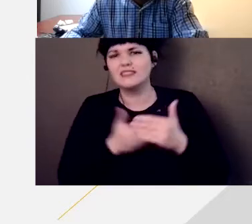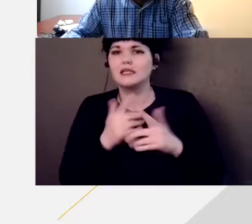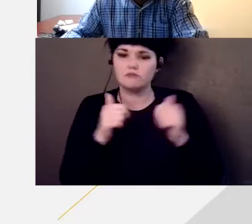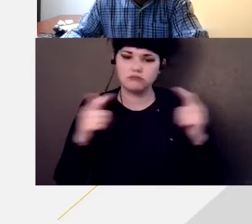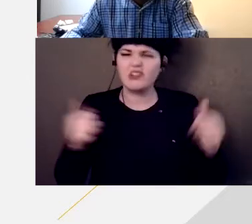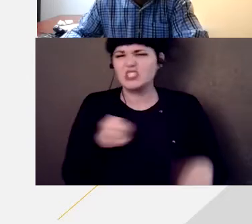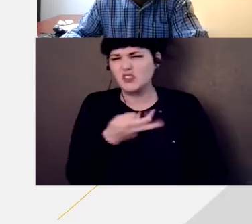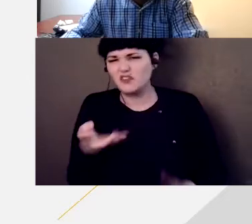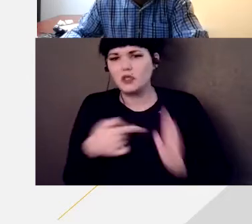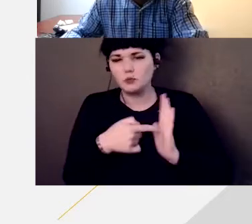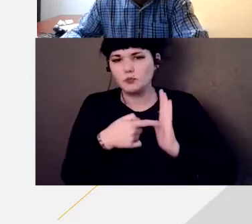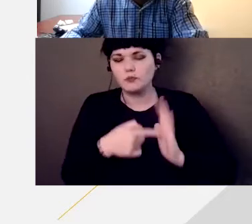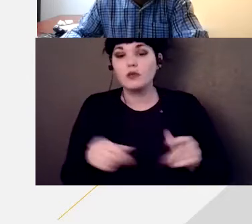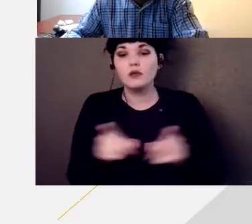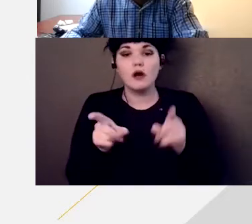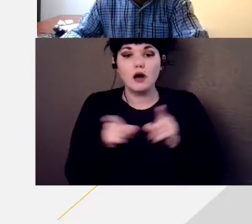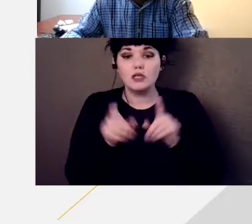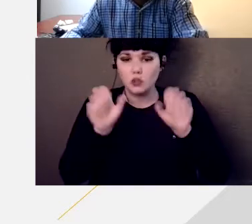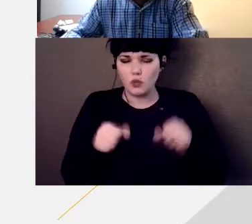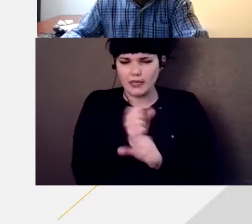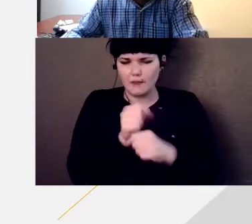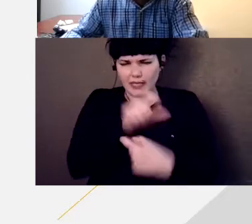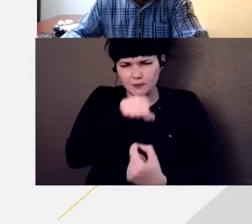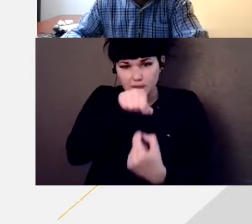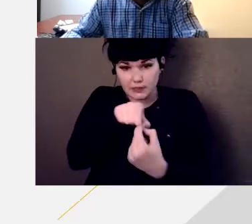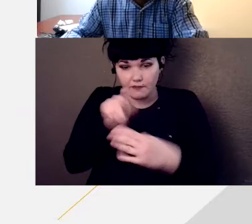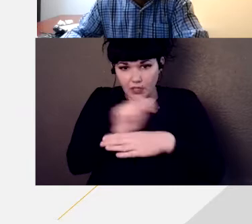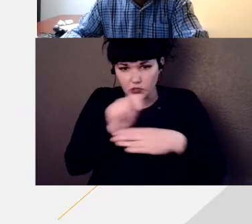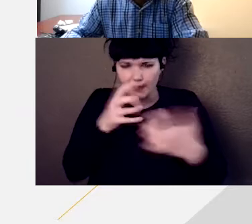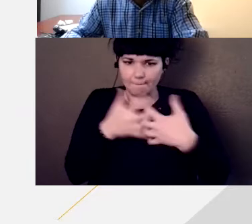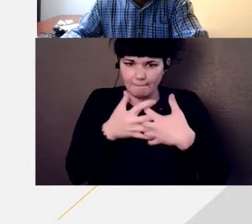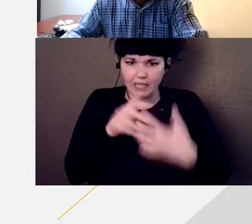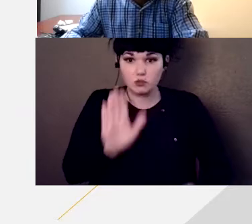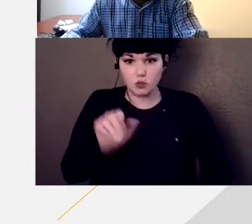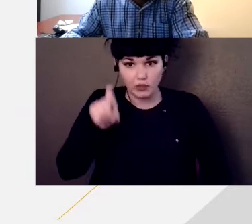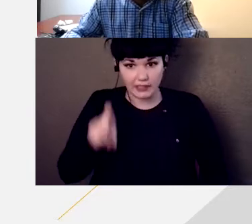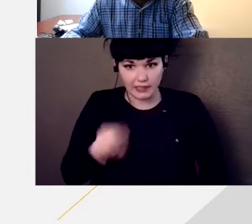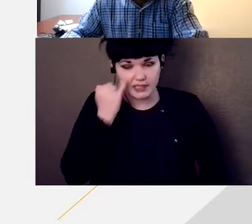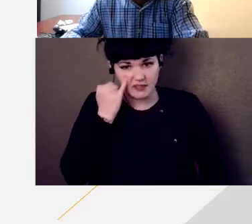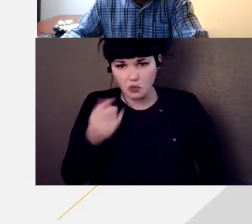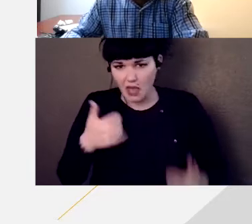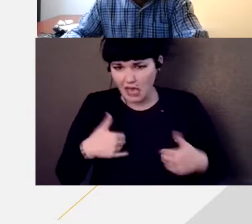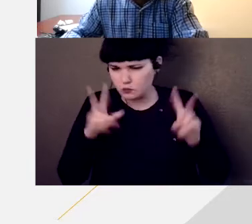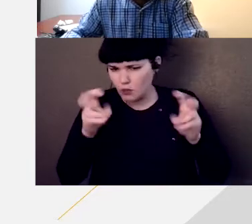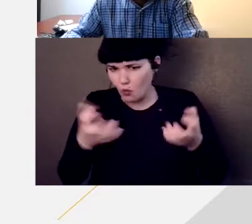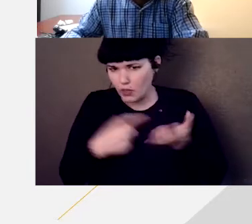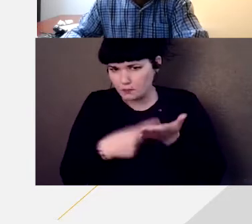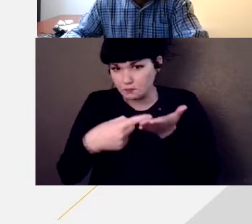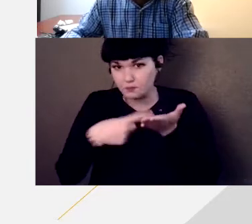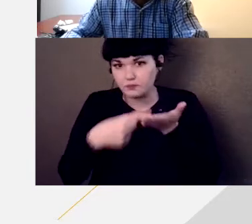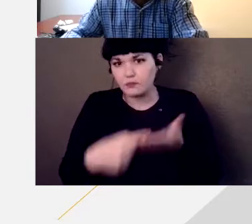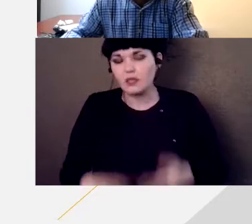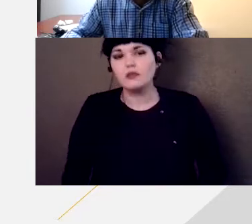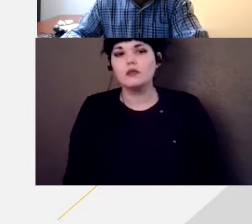can also tailor a training to your specific needs if you let us know in advance. And then as far as information and